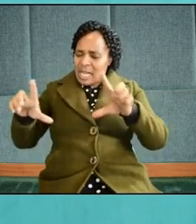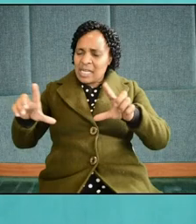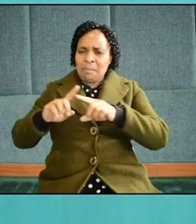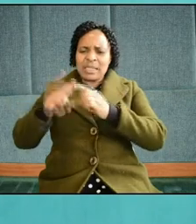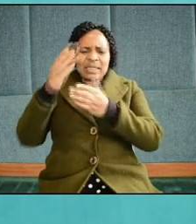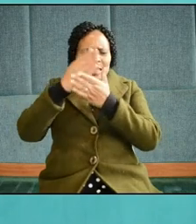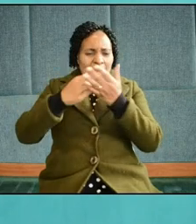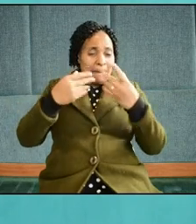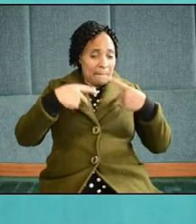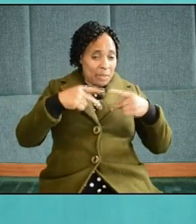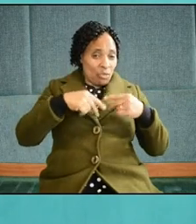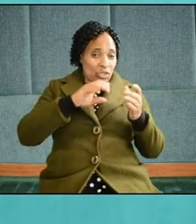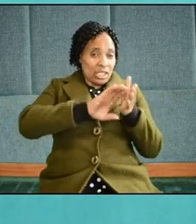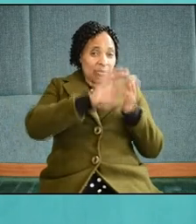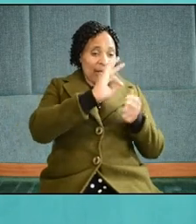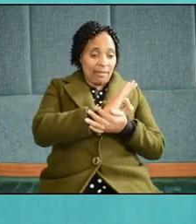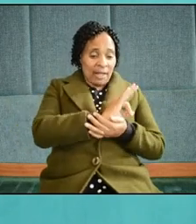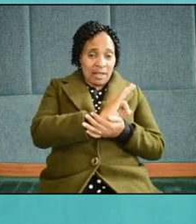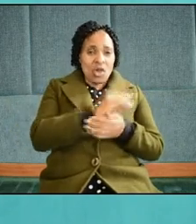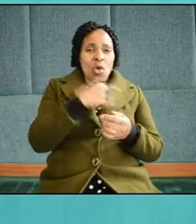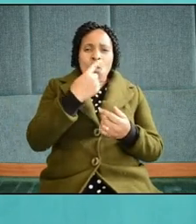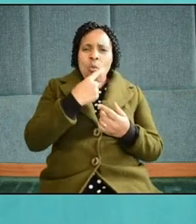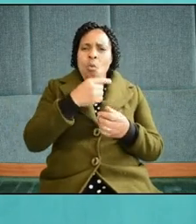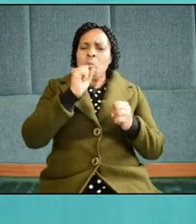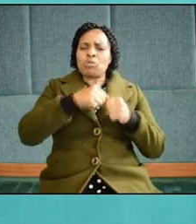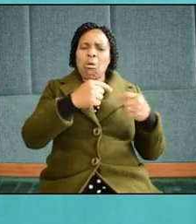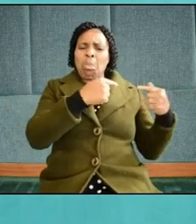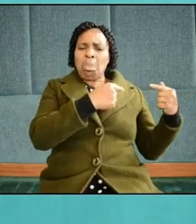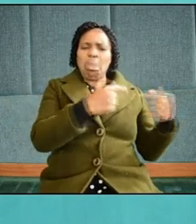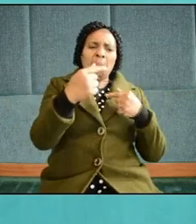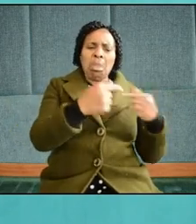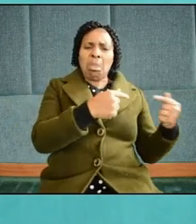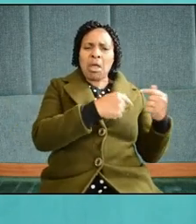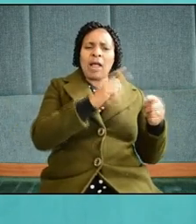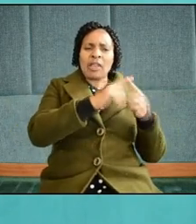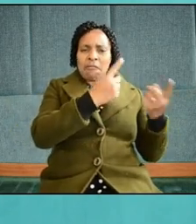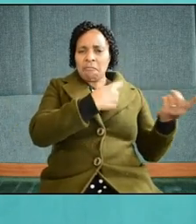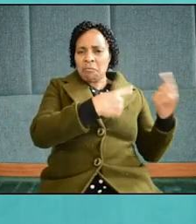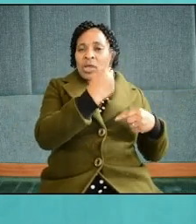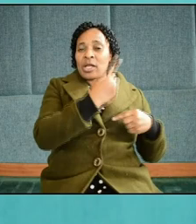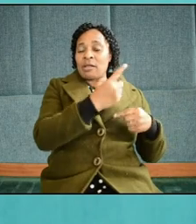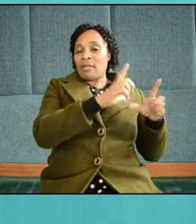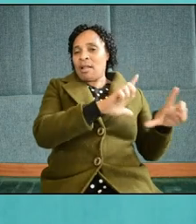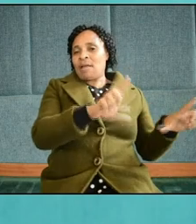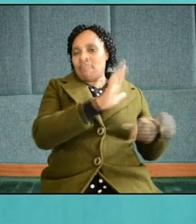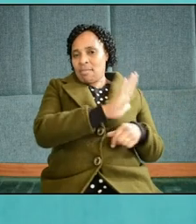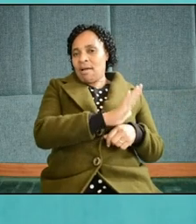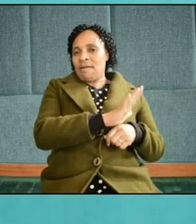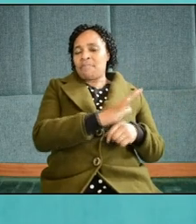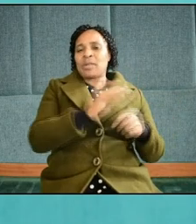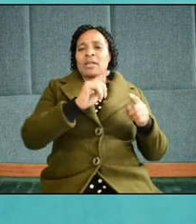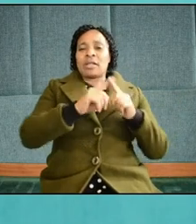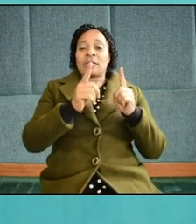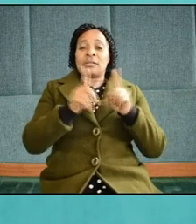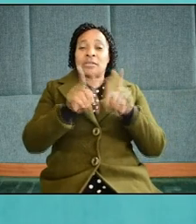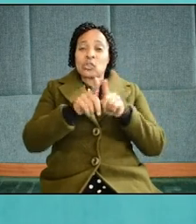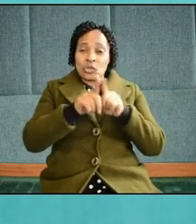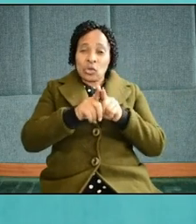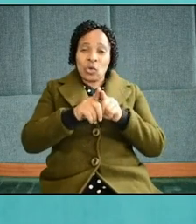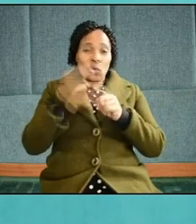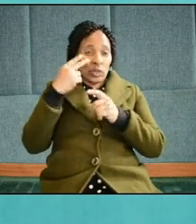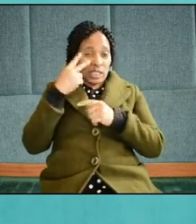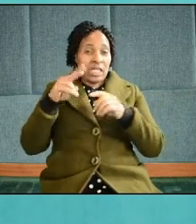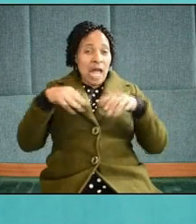people, if you read chapter 3, whom they had to fight and they had to conquer their land. Mm-hmm. And so we'll see how